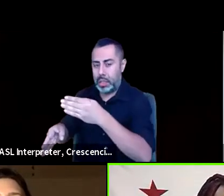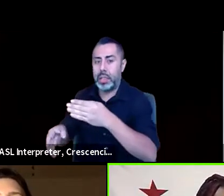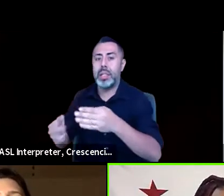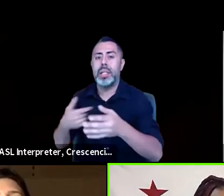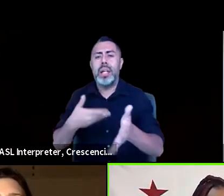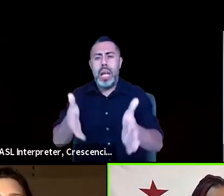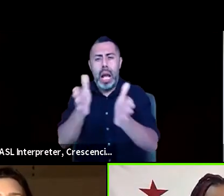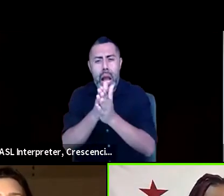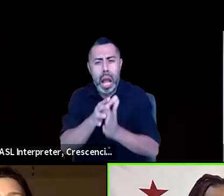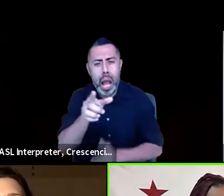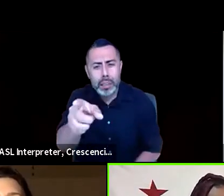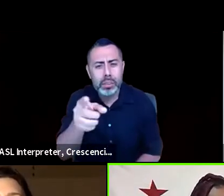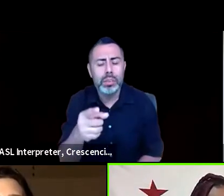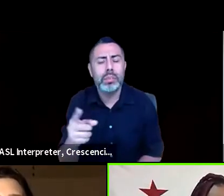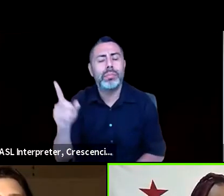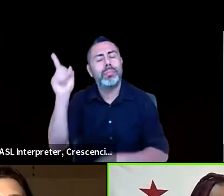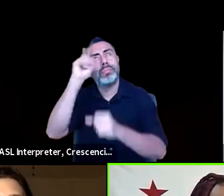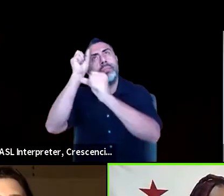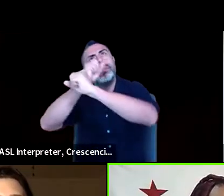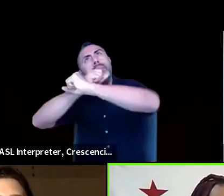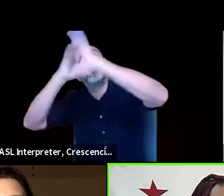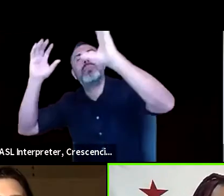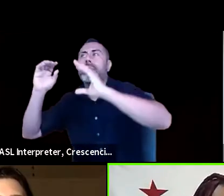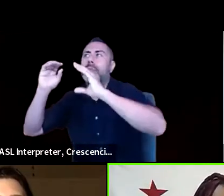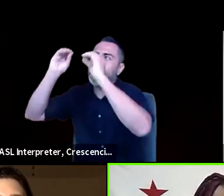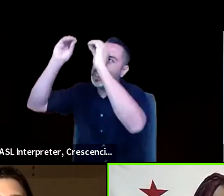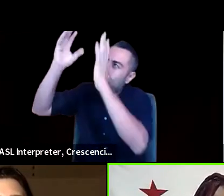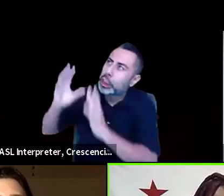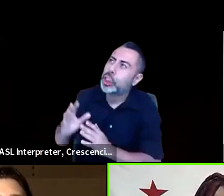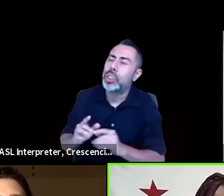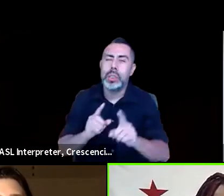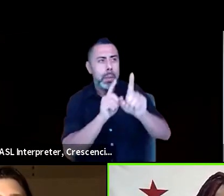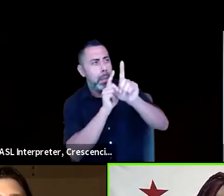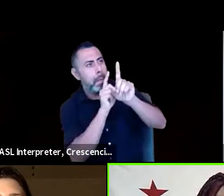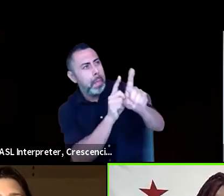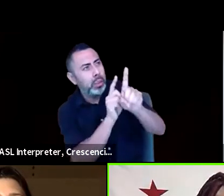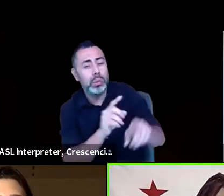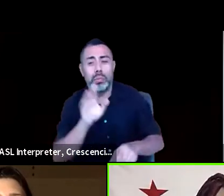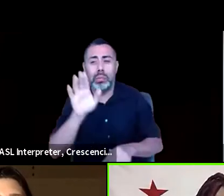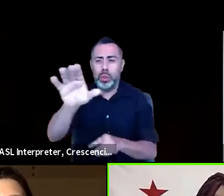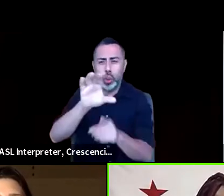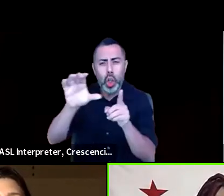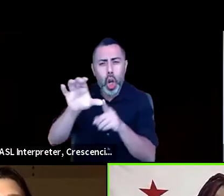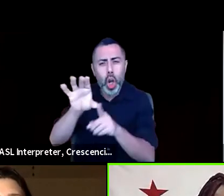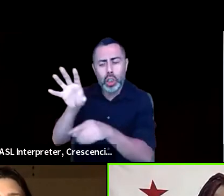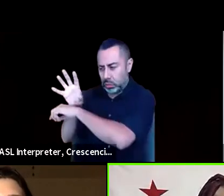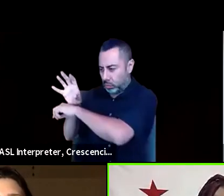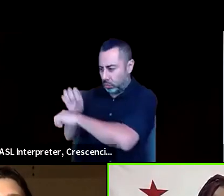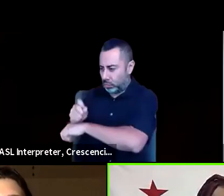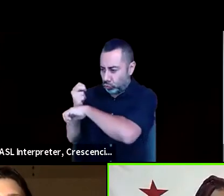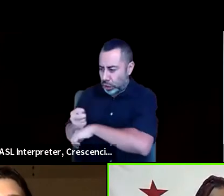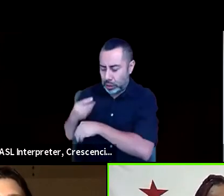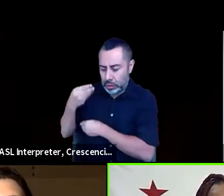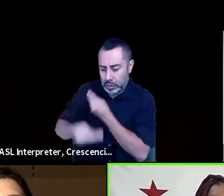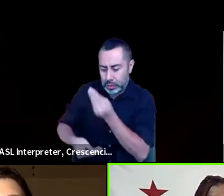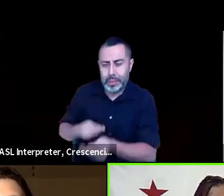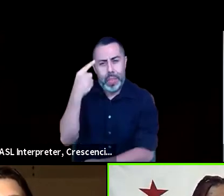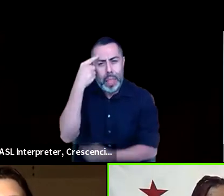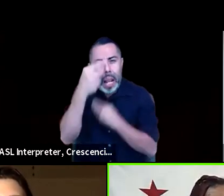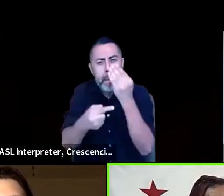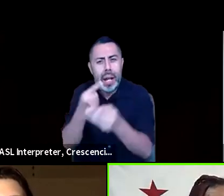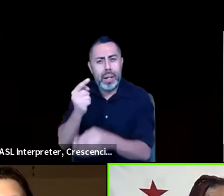teachers, mentors, cultural traditions into the space as you reflect on what and where the legacies of gathering we are